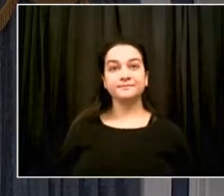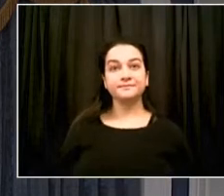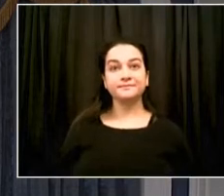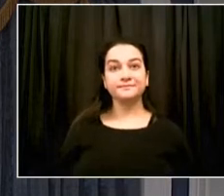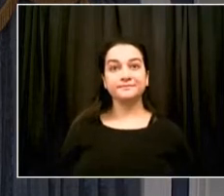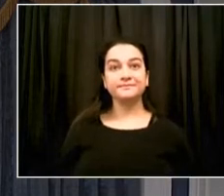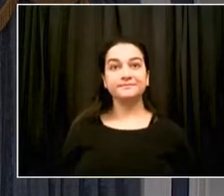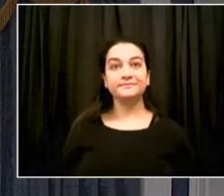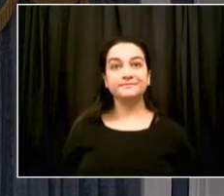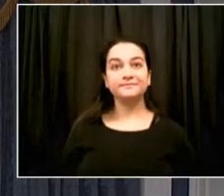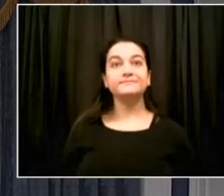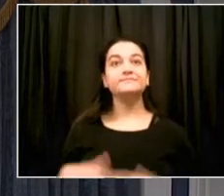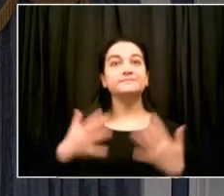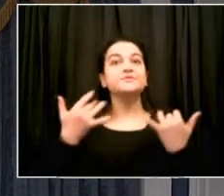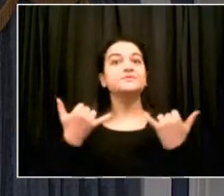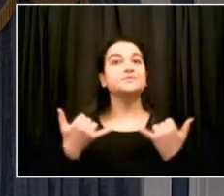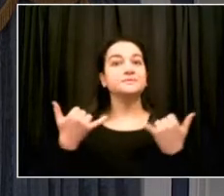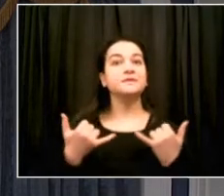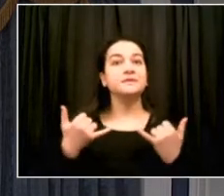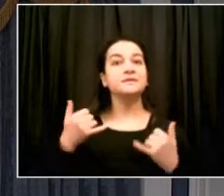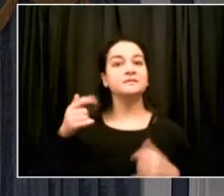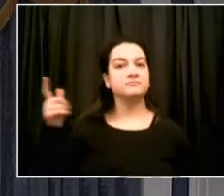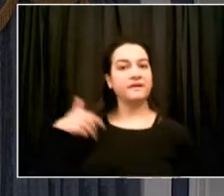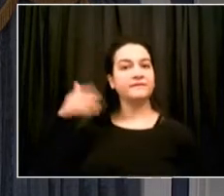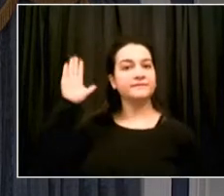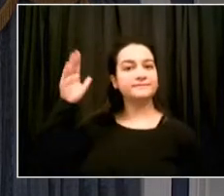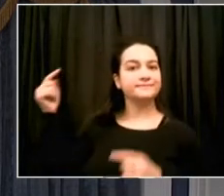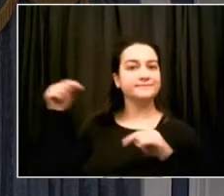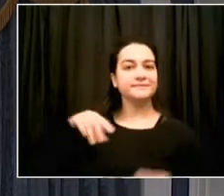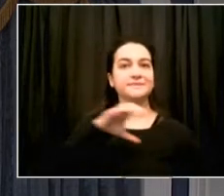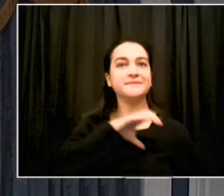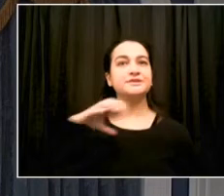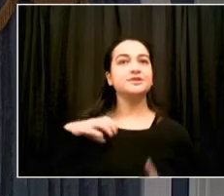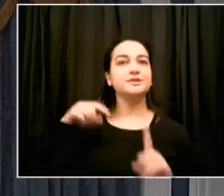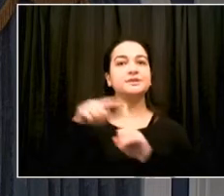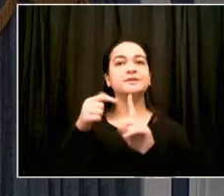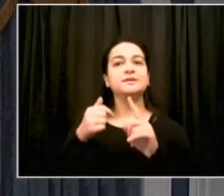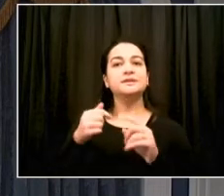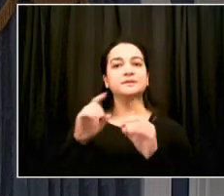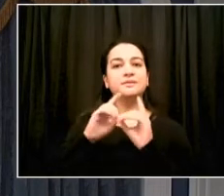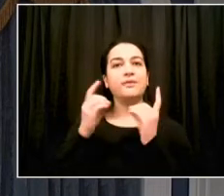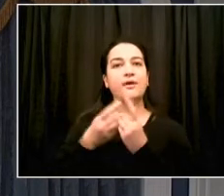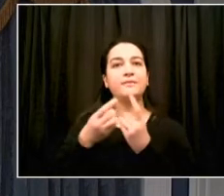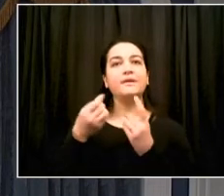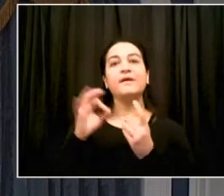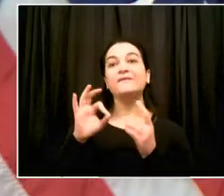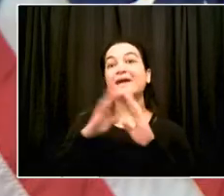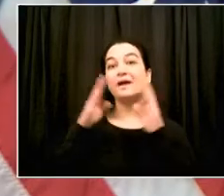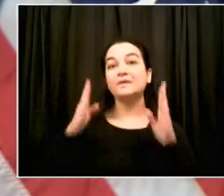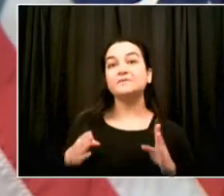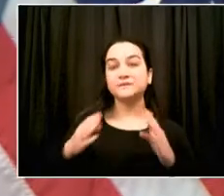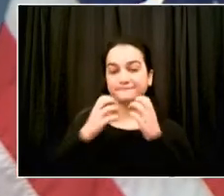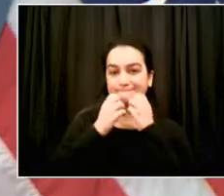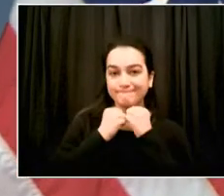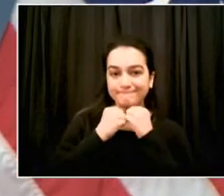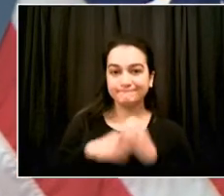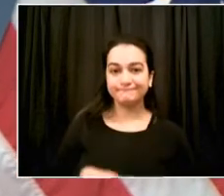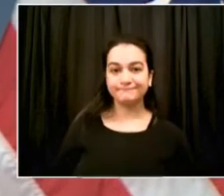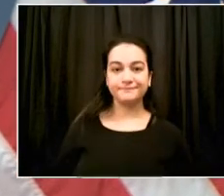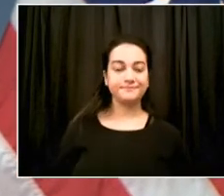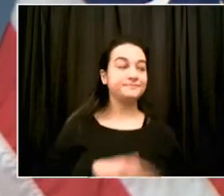our Commissioner for Department of Housing Preservation and Development, Louise Carroll. Thank you, Mayor de